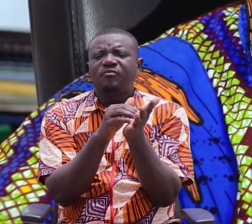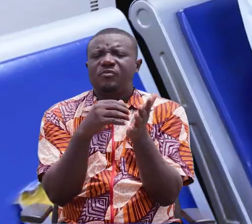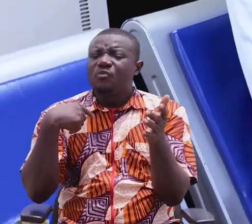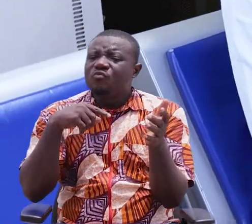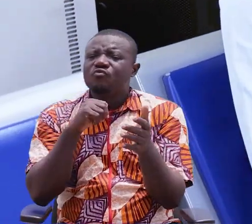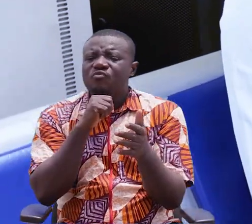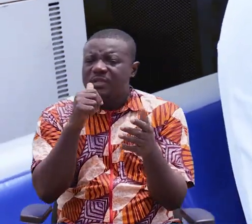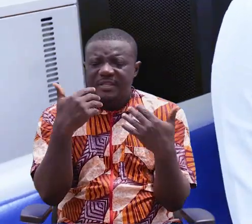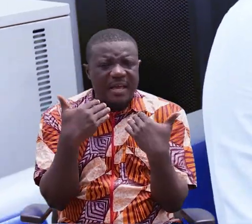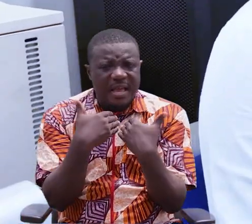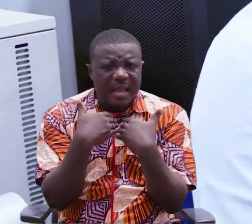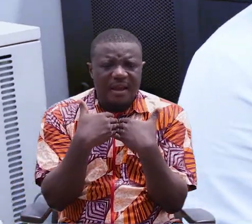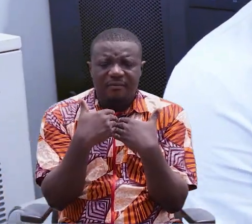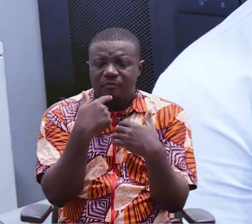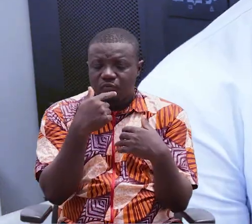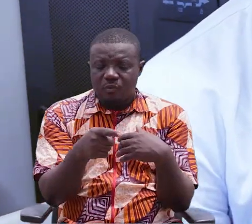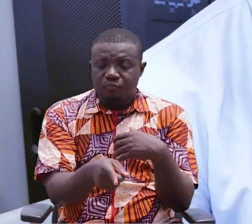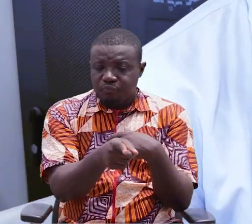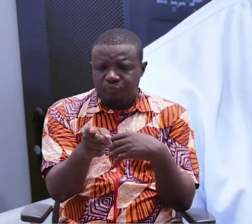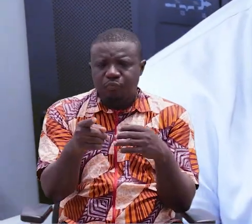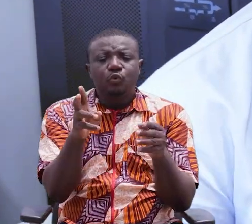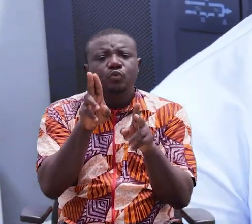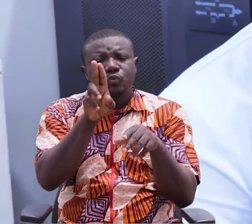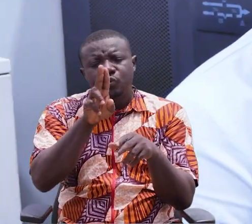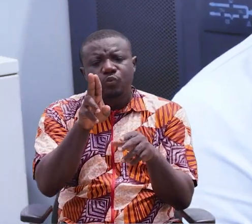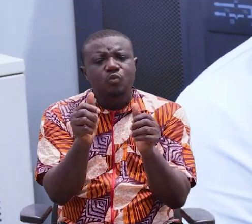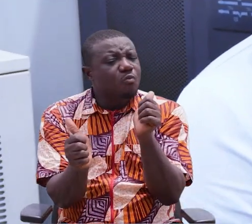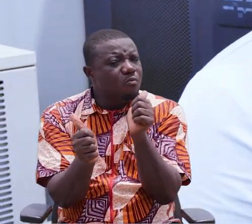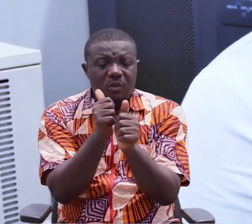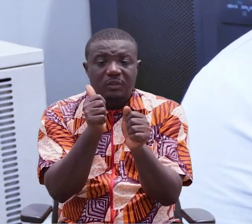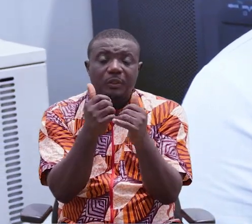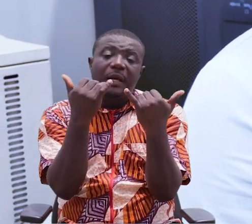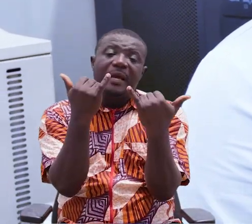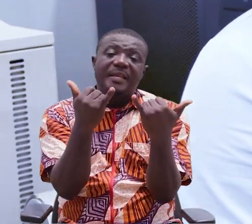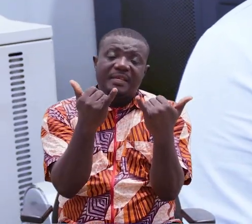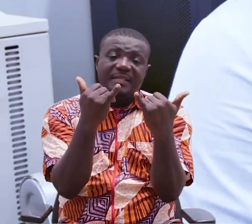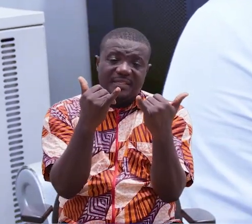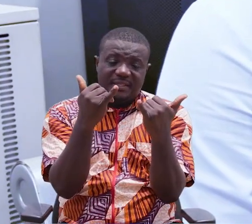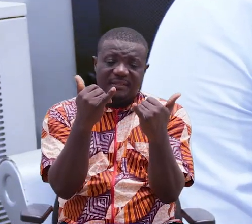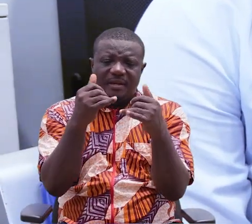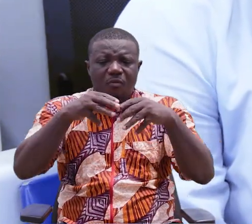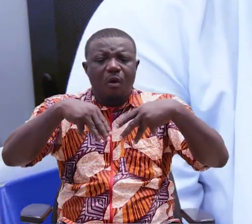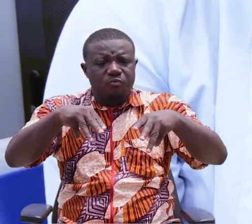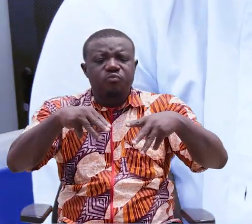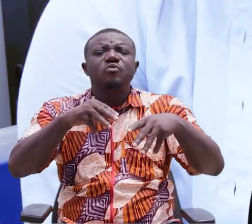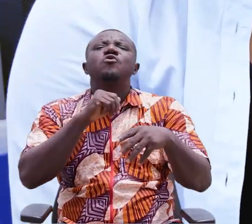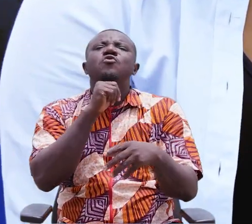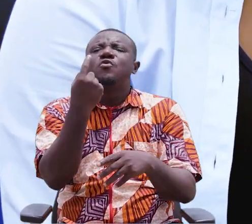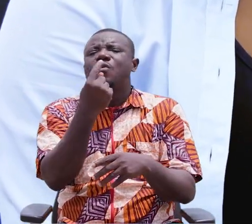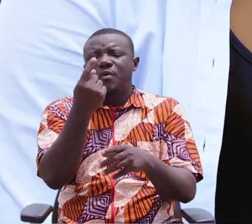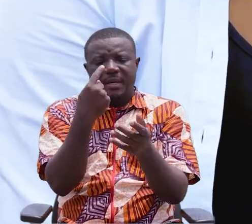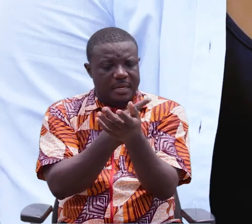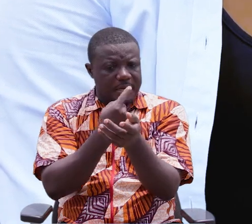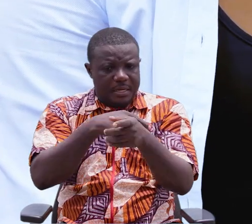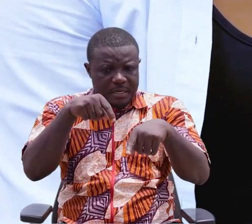Africa, we don't have producers of white canes. So with this, the market for this product is not limited